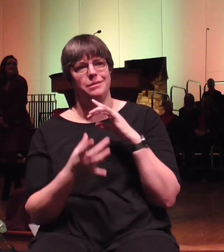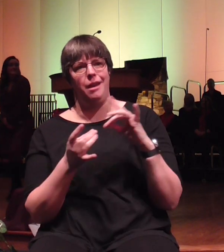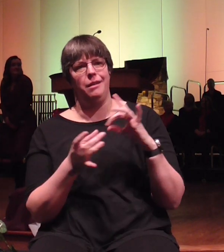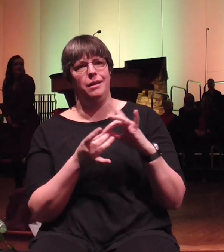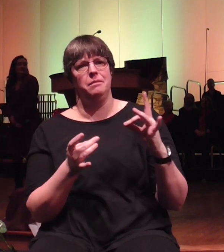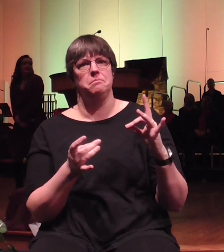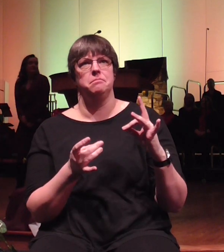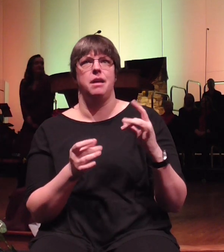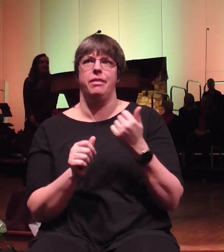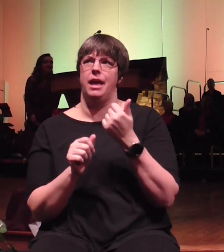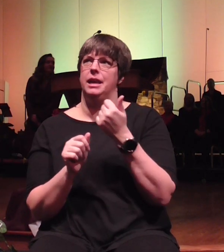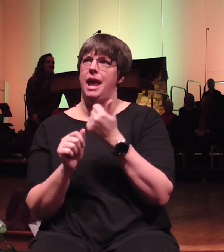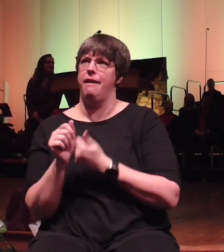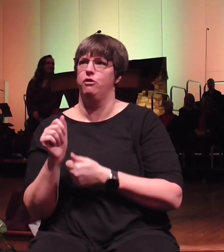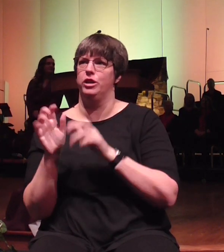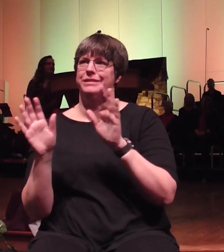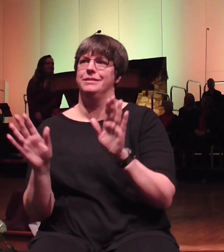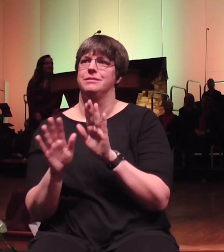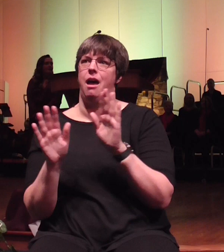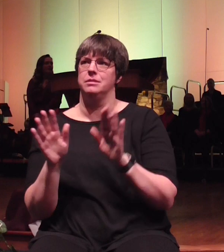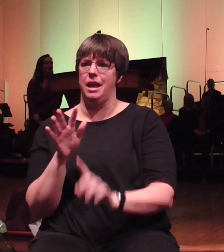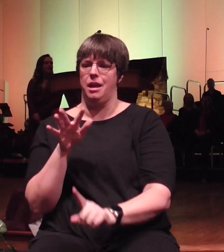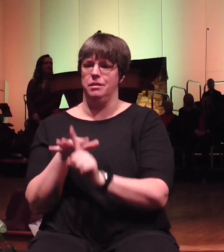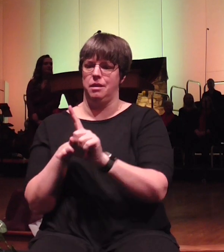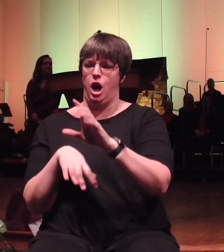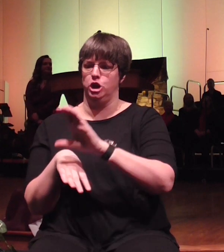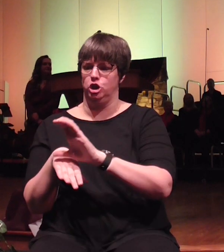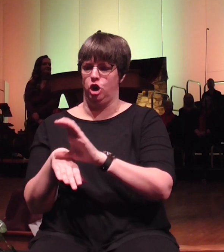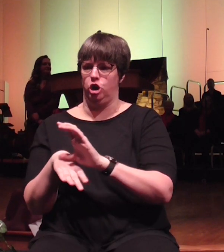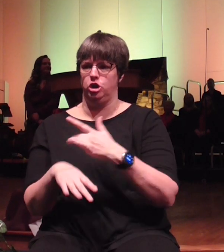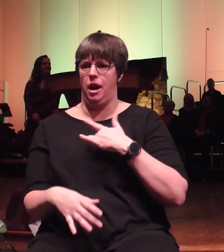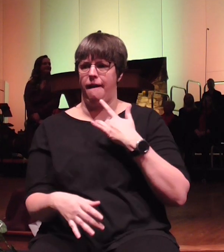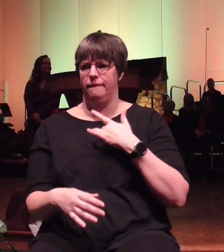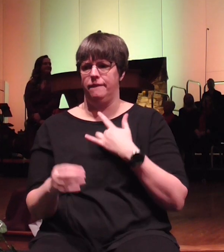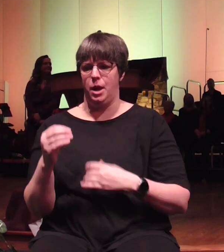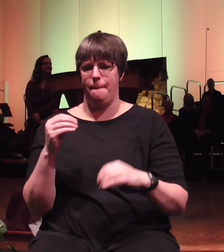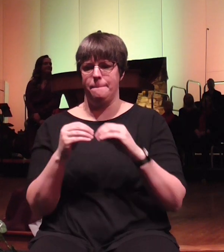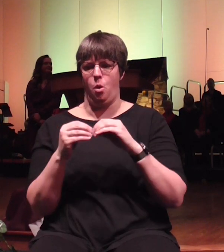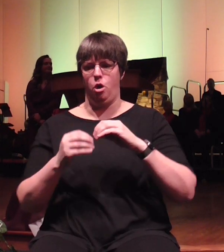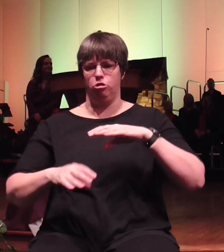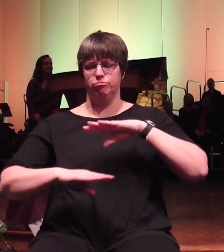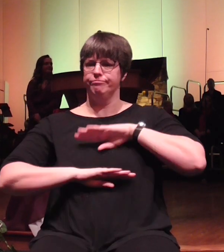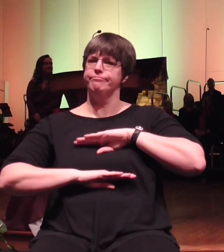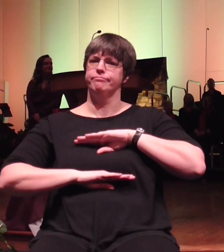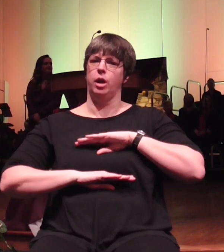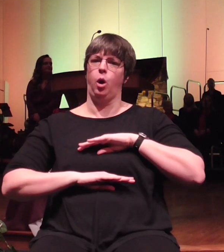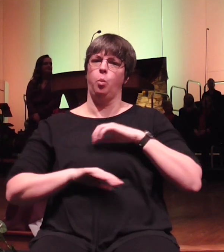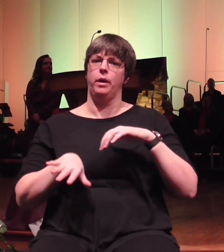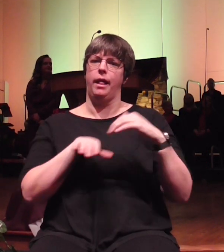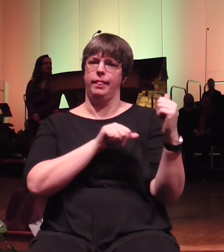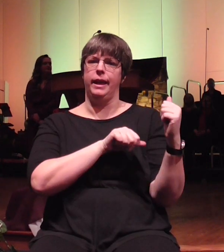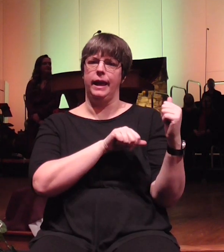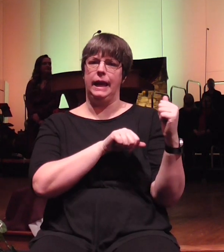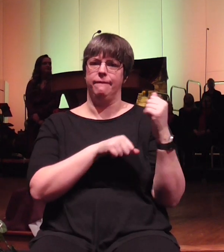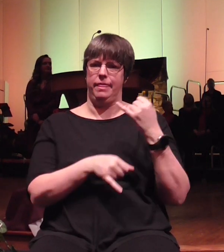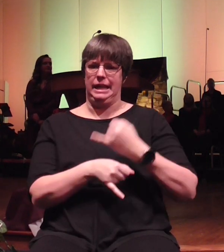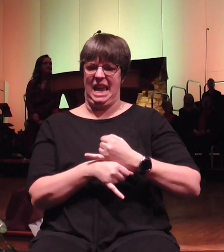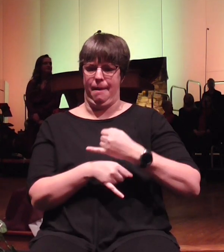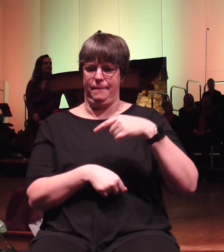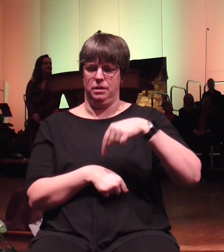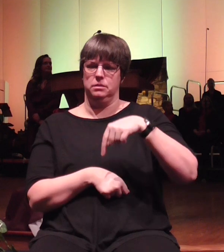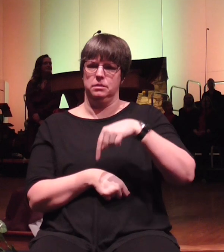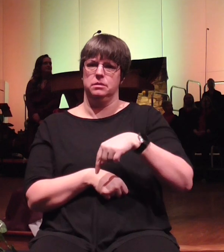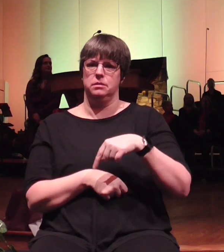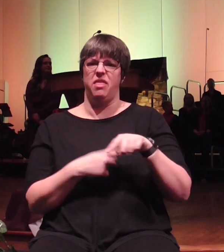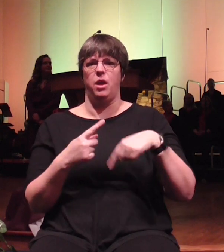every, Sunday that I come to church, I feel so much more fulfilled when I leave this campus than